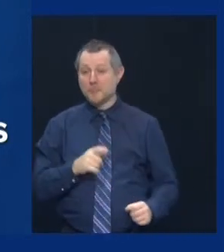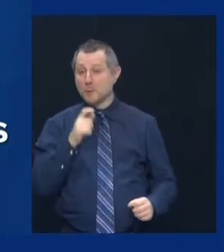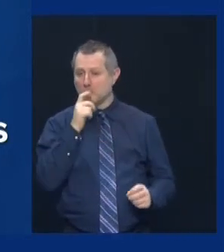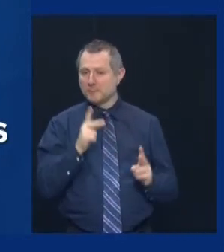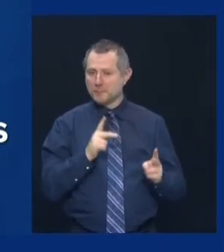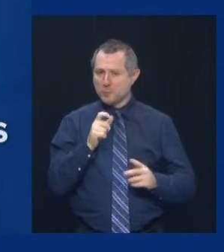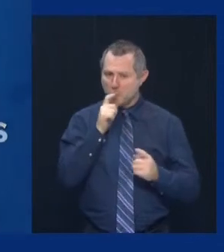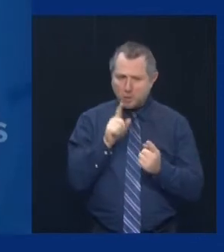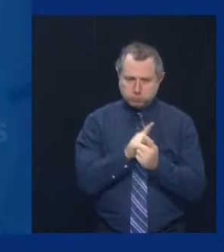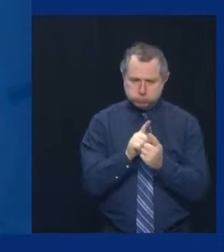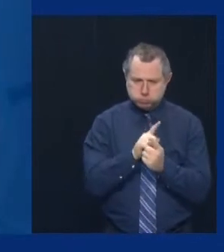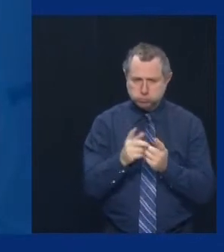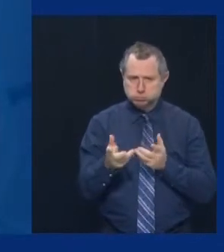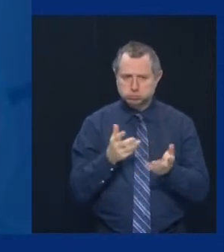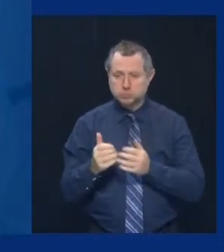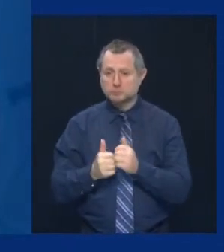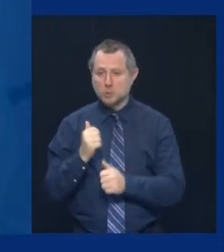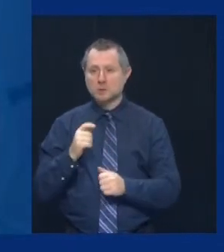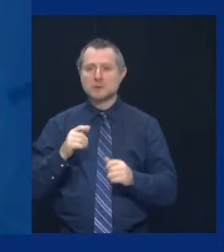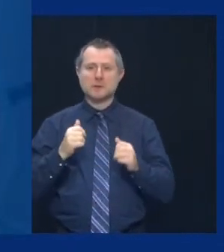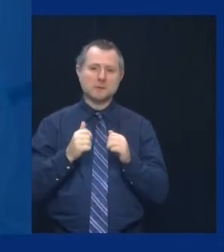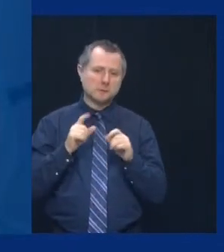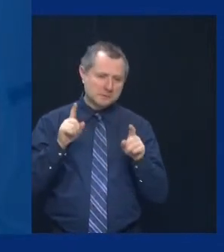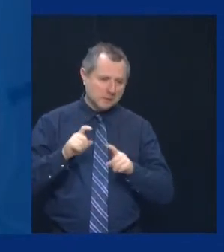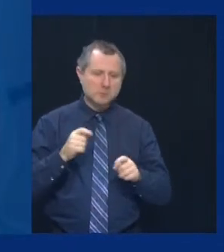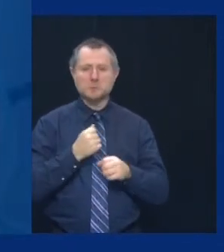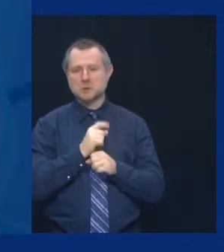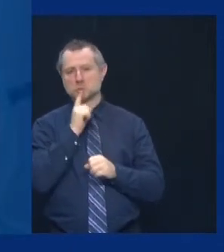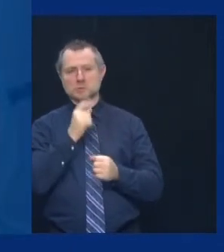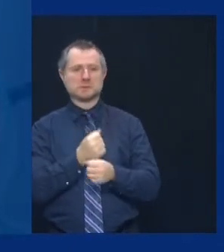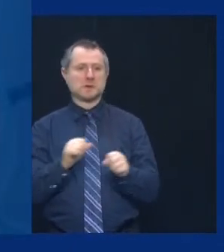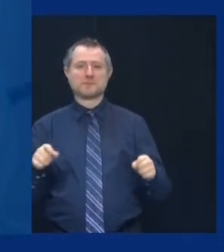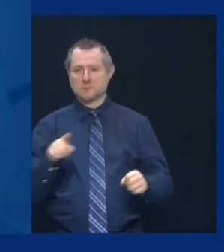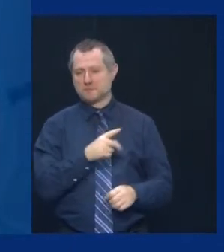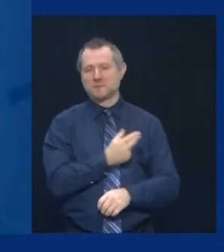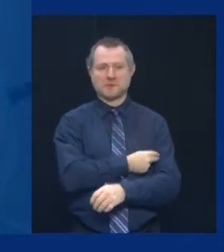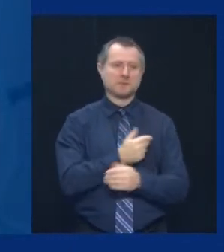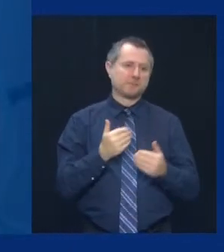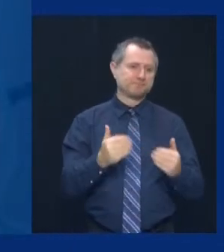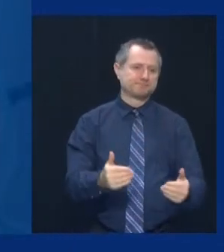with the vaccines, with the testing, and we want to make sure they get the vaccine.